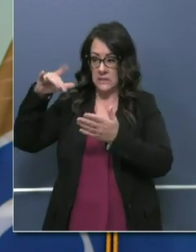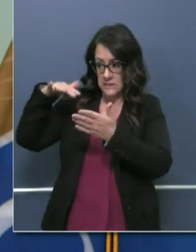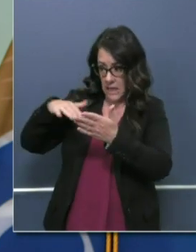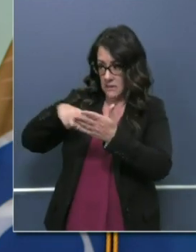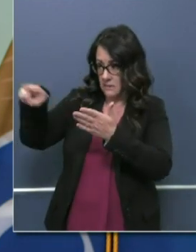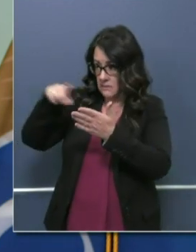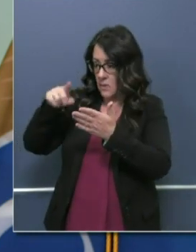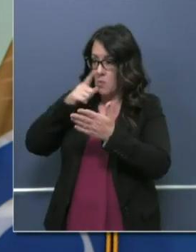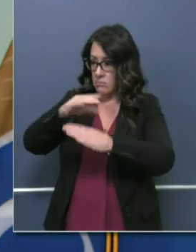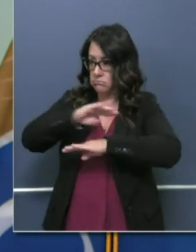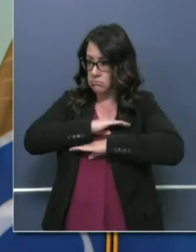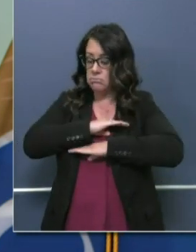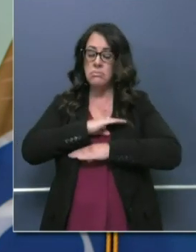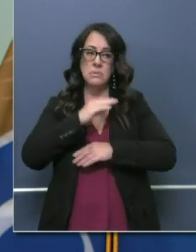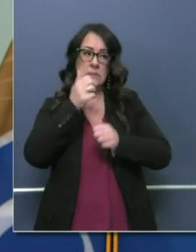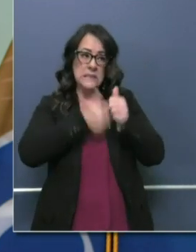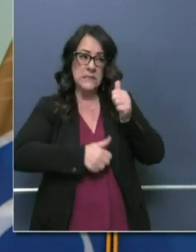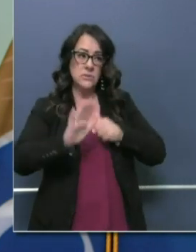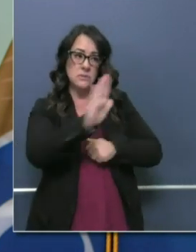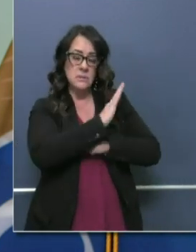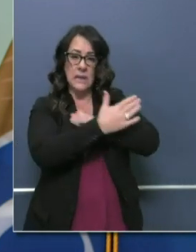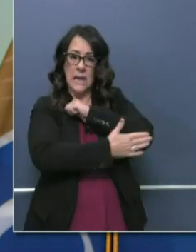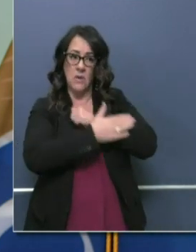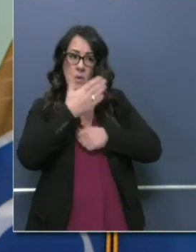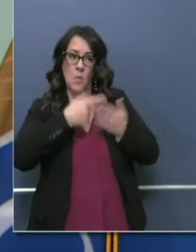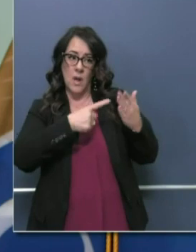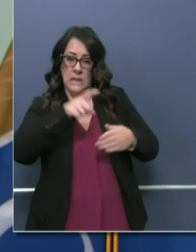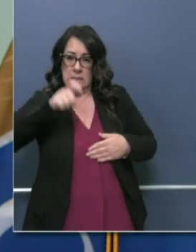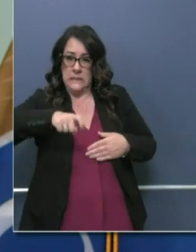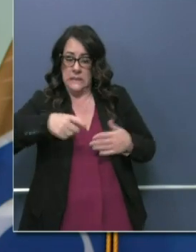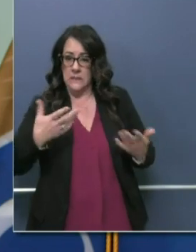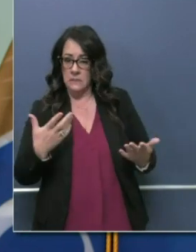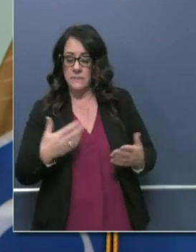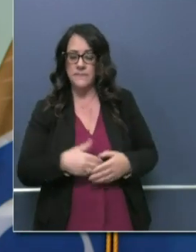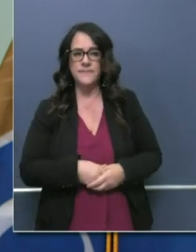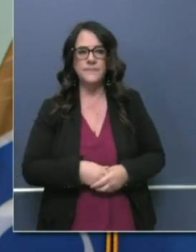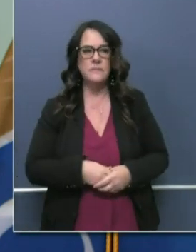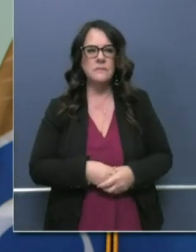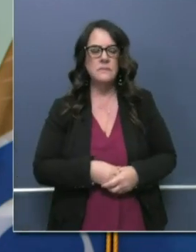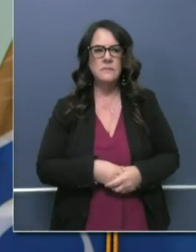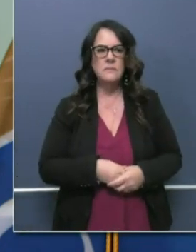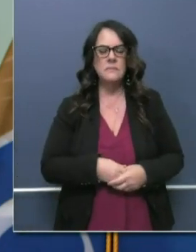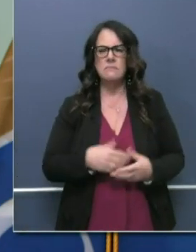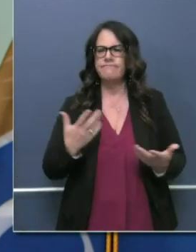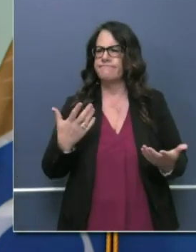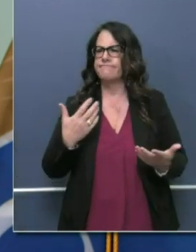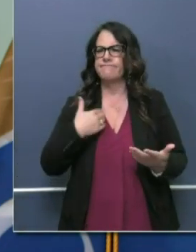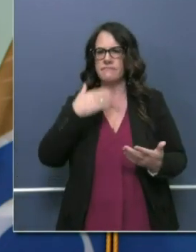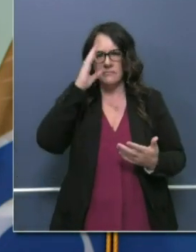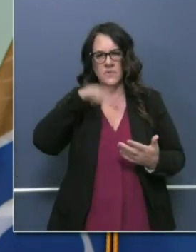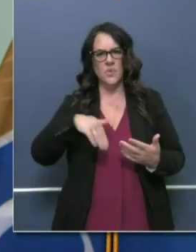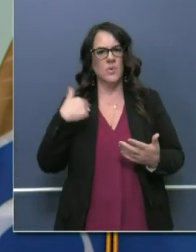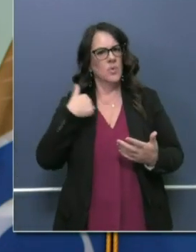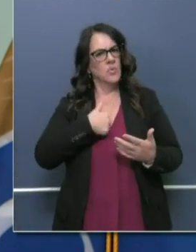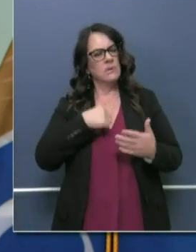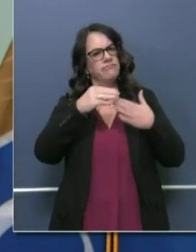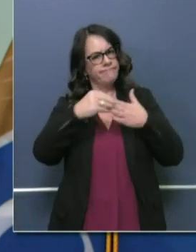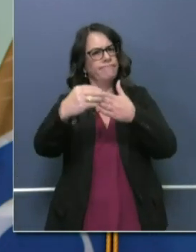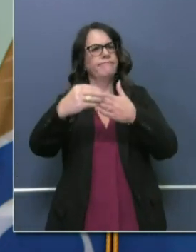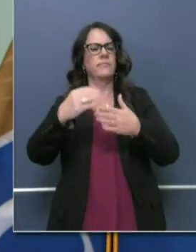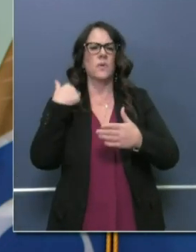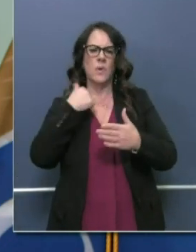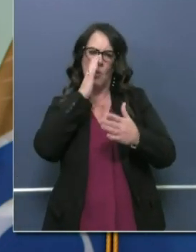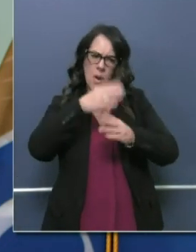say meet the needs of the counties, this is important. While this is a state-led effort where we will provide the resources,